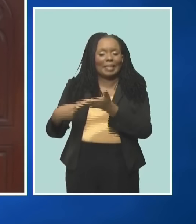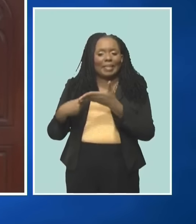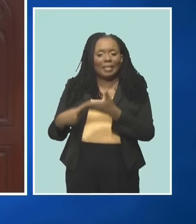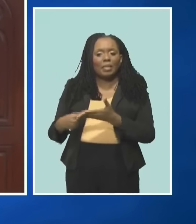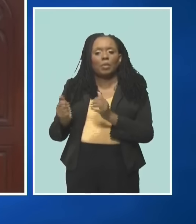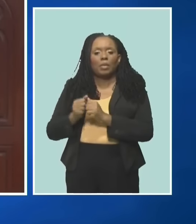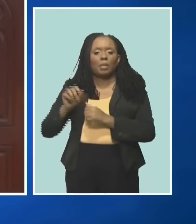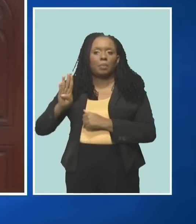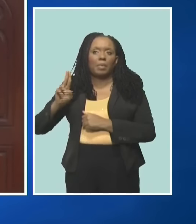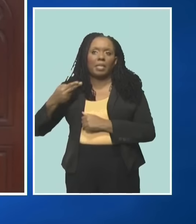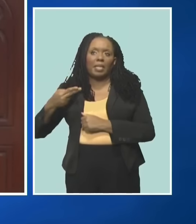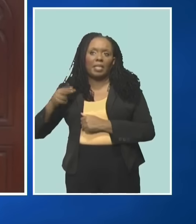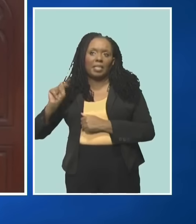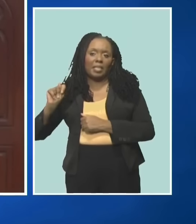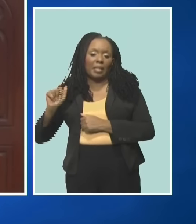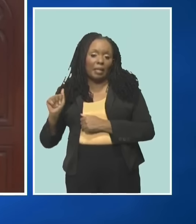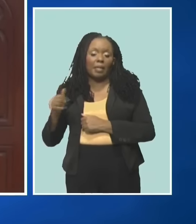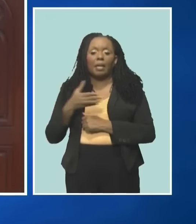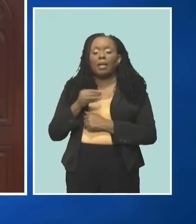BHTA and the BWU.